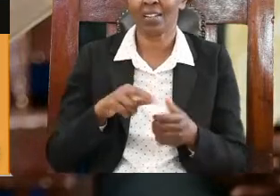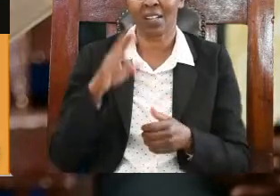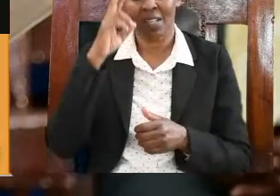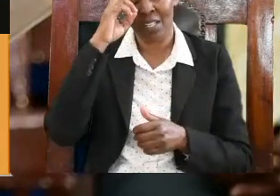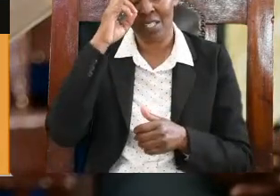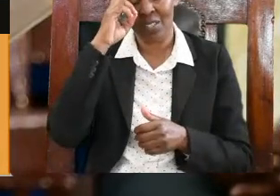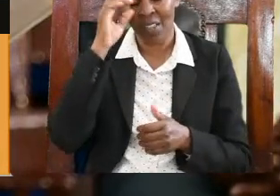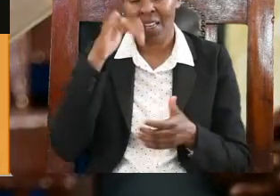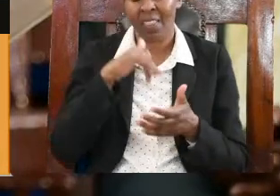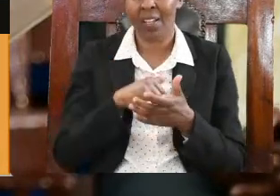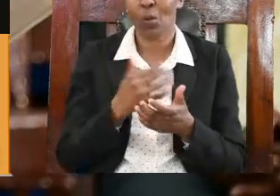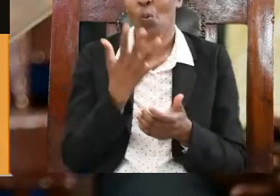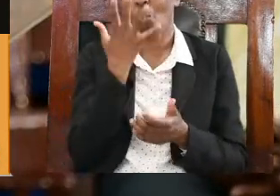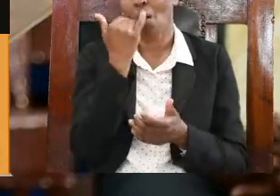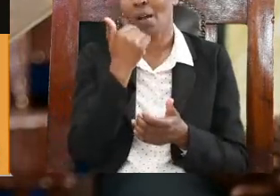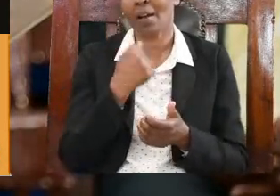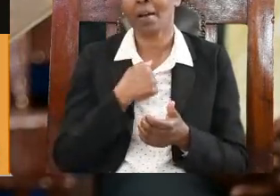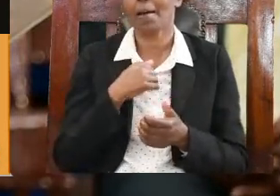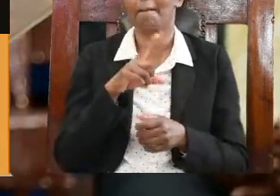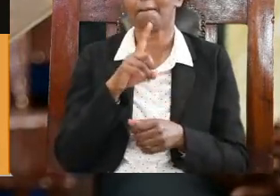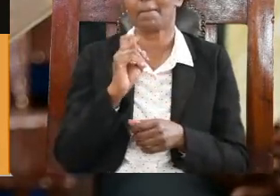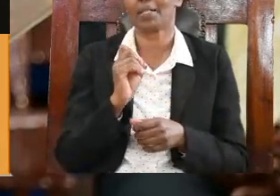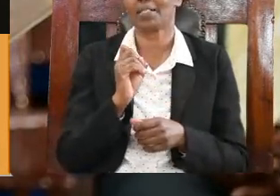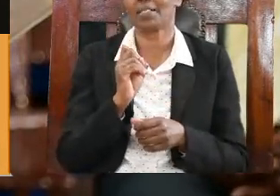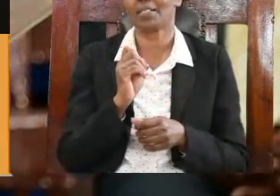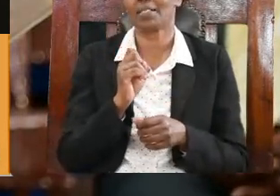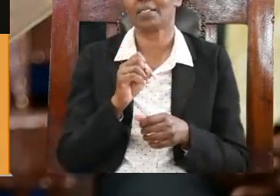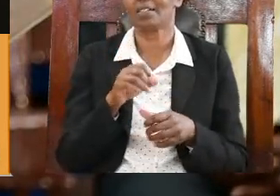why I must face persecution?